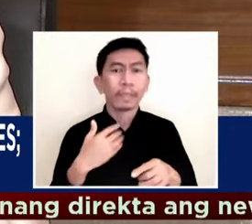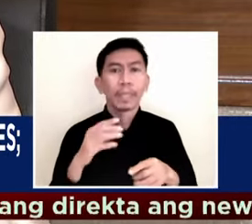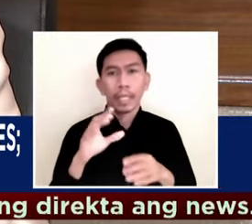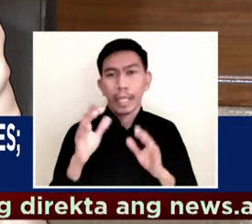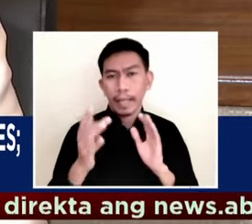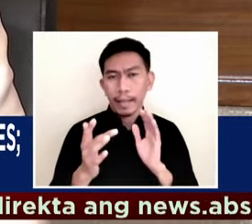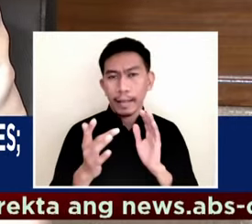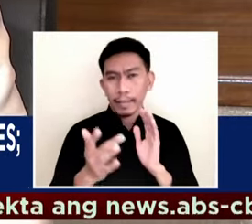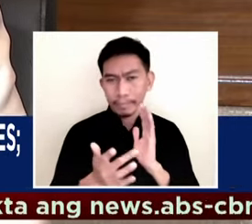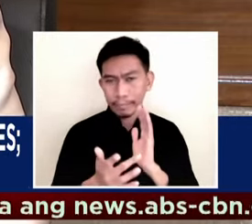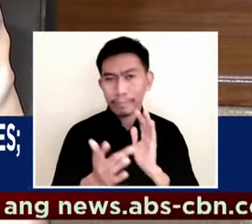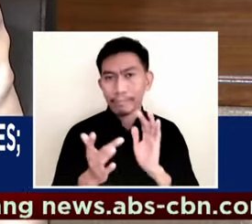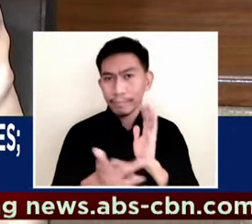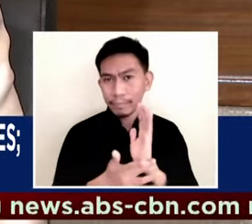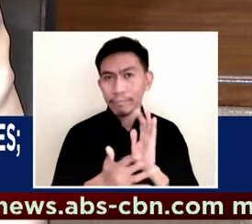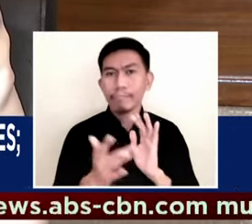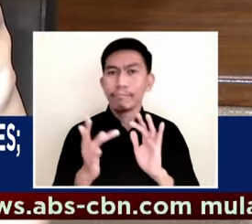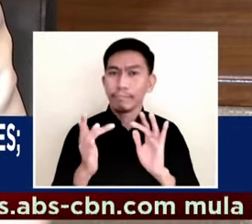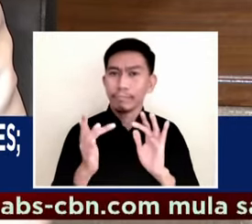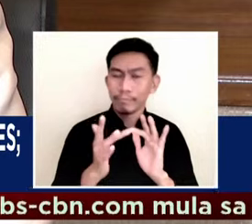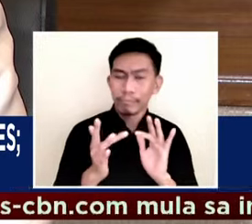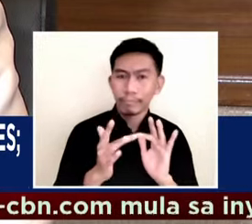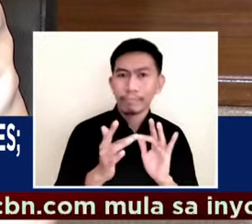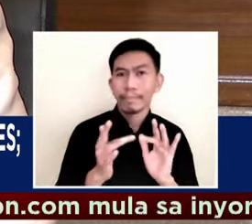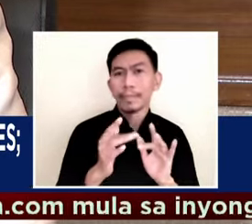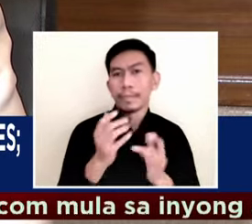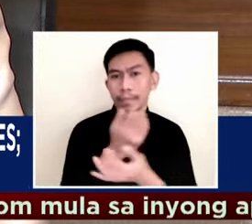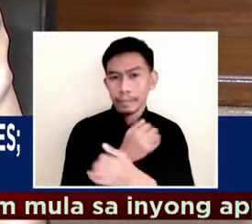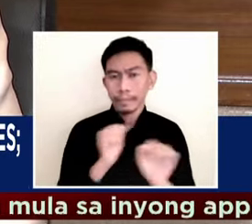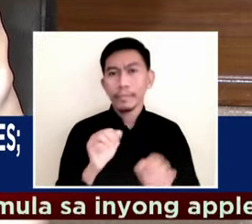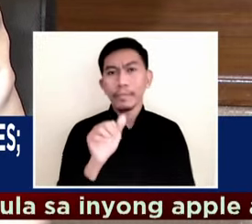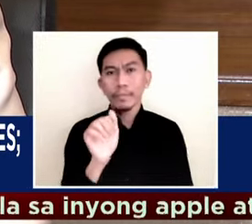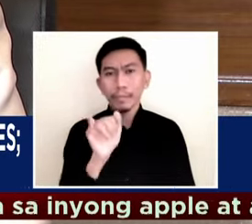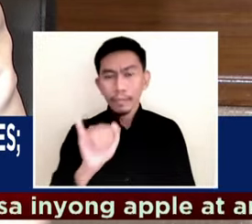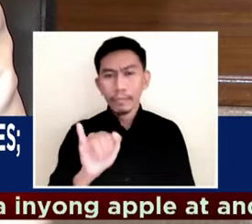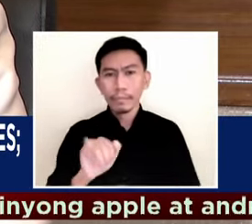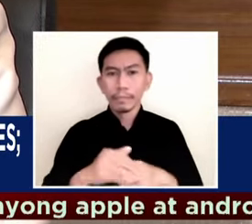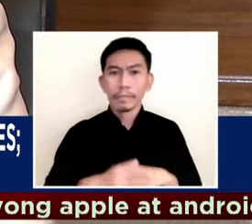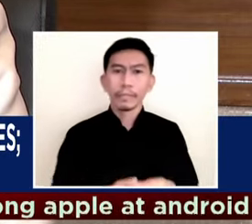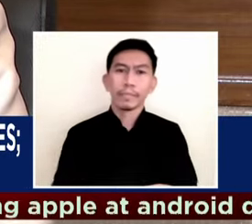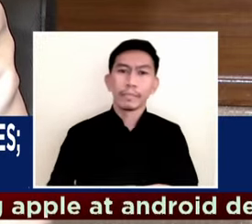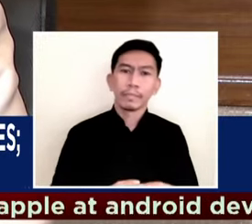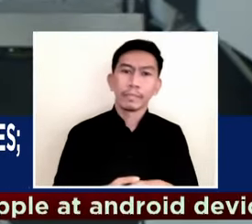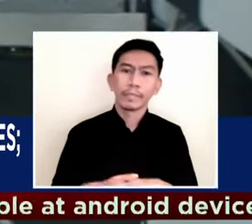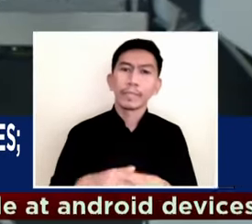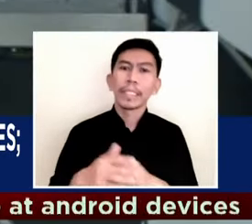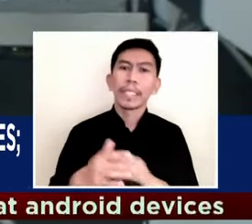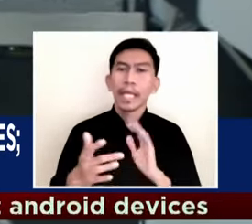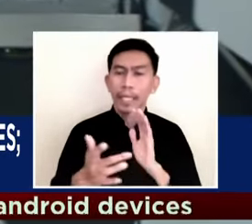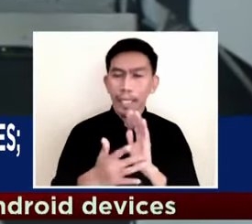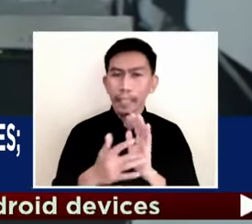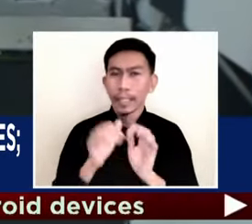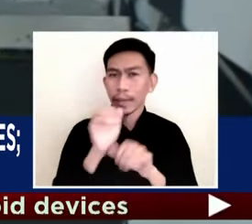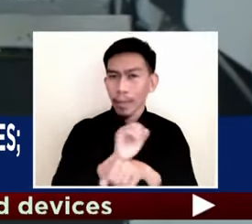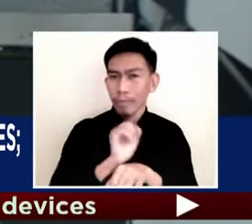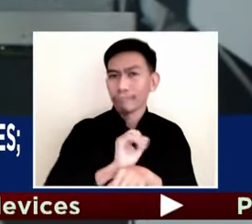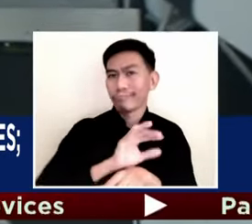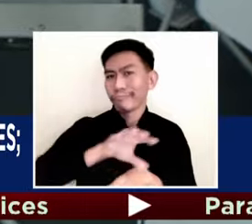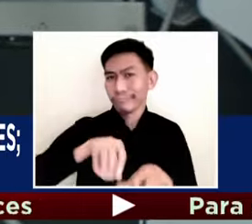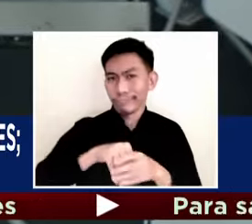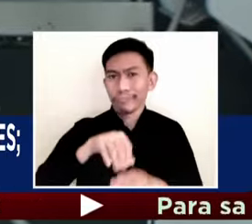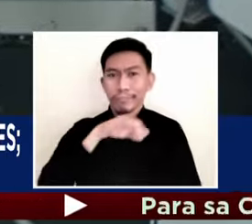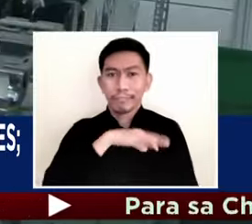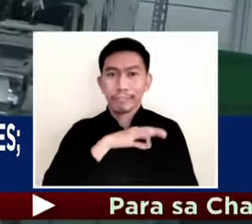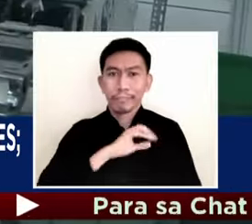are AI jobs, digital technician jobs, technical jobs. Ayon sa Philippine Economic